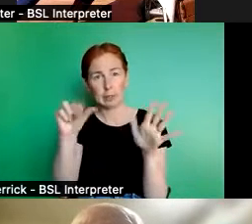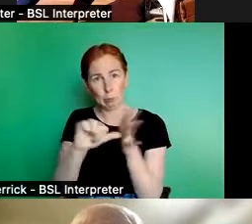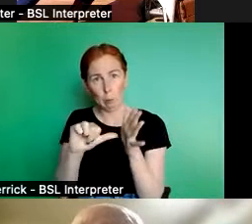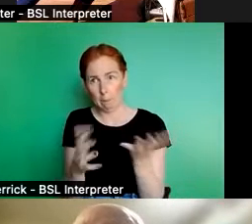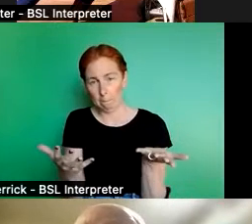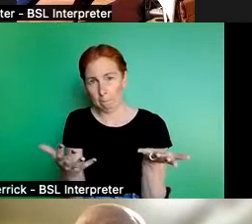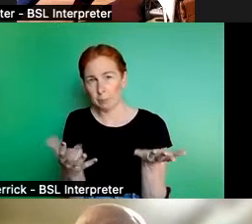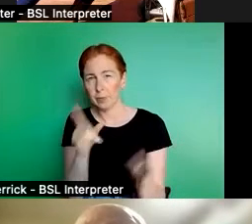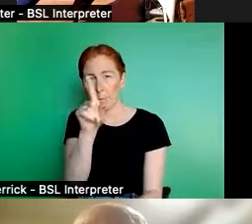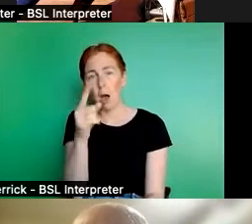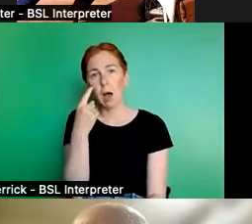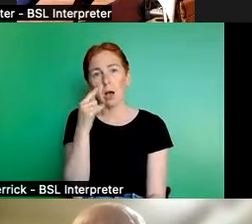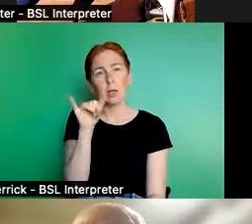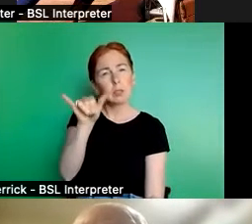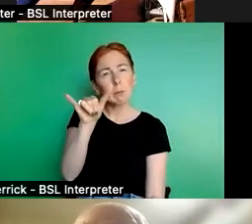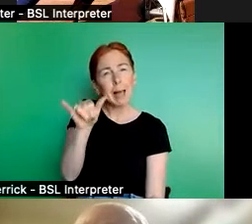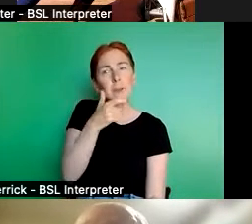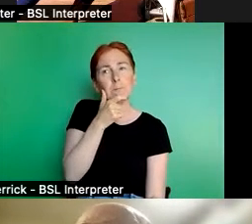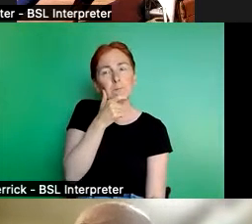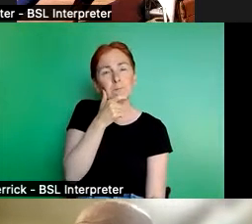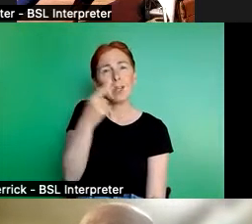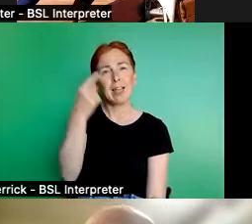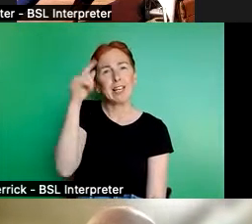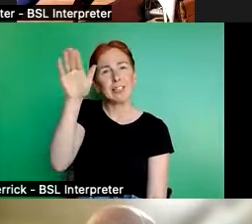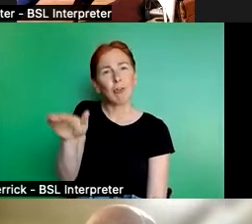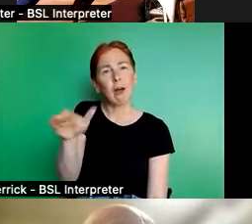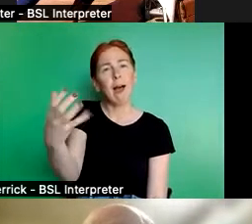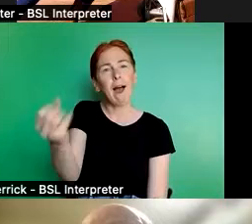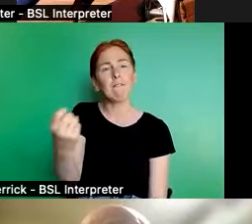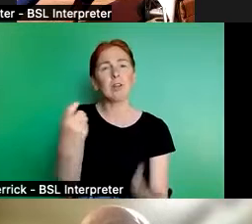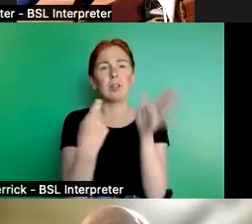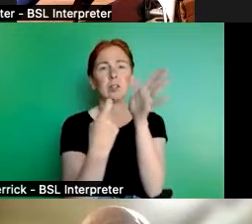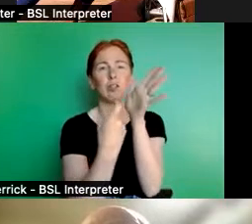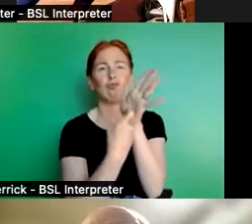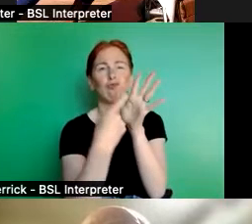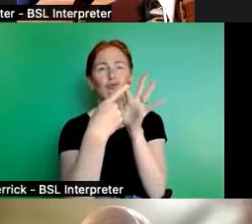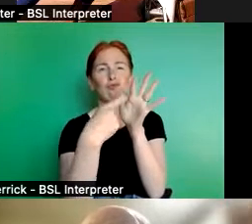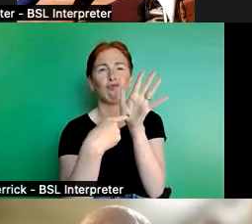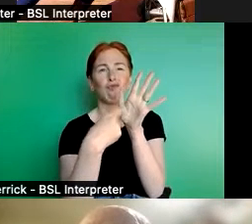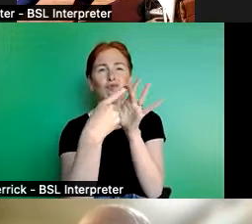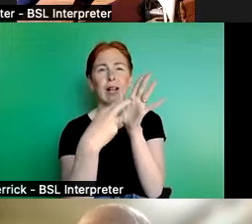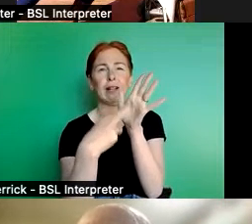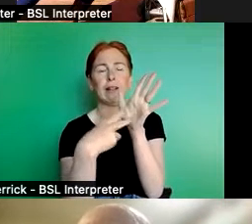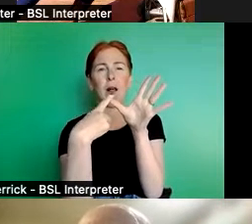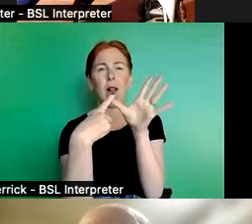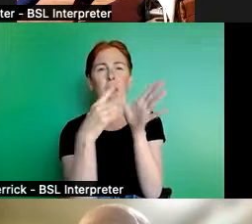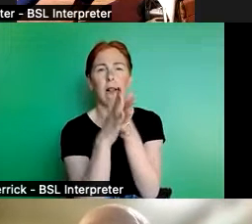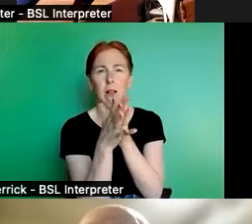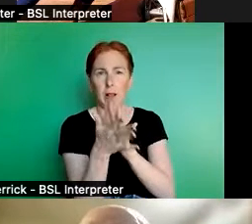might have a retinal dystrophy, then we would choose to perform an